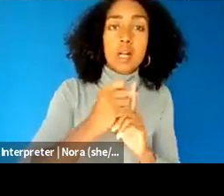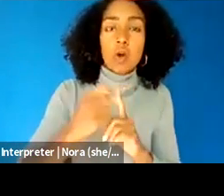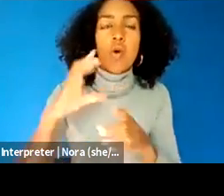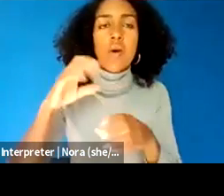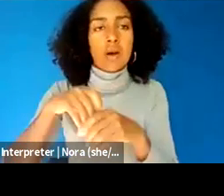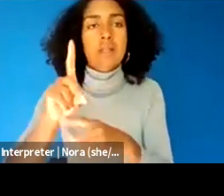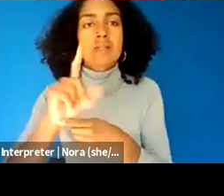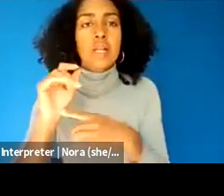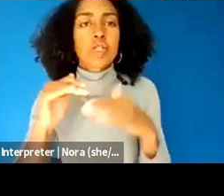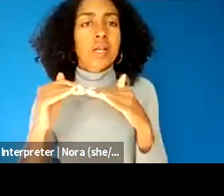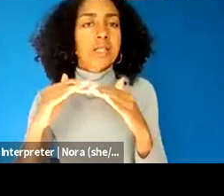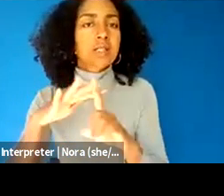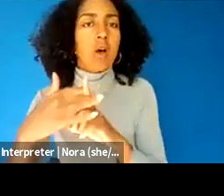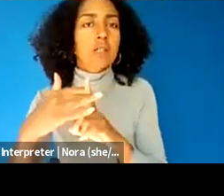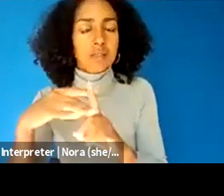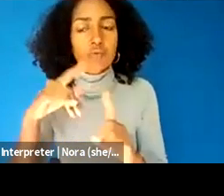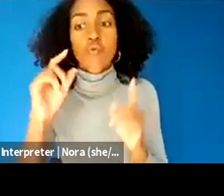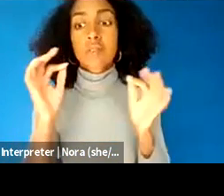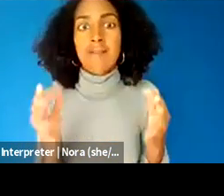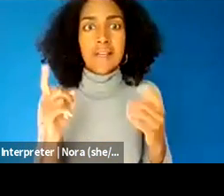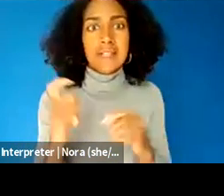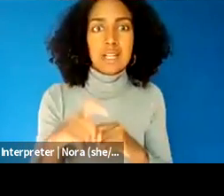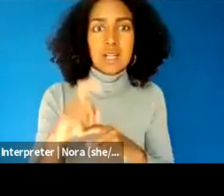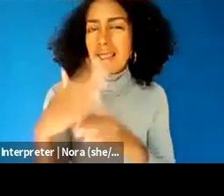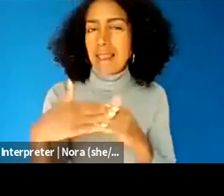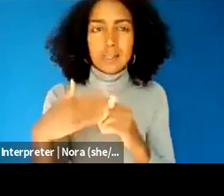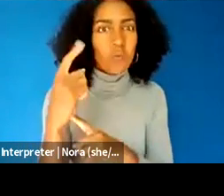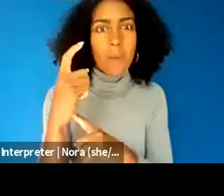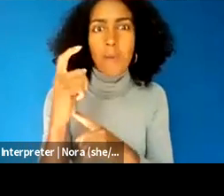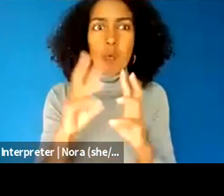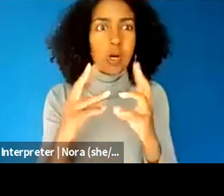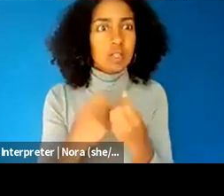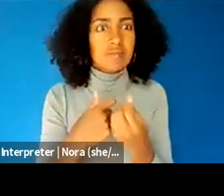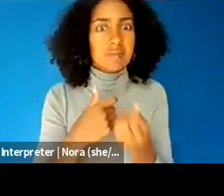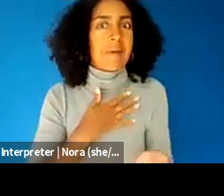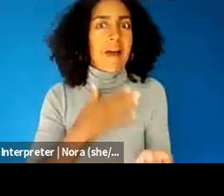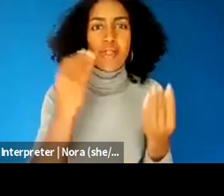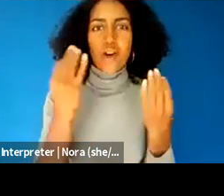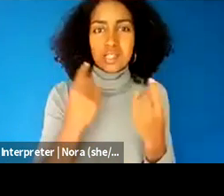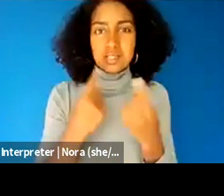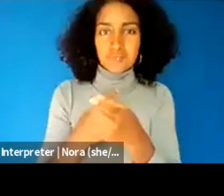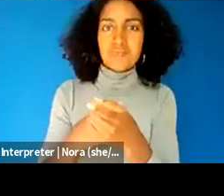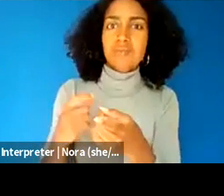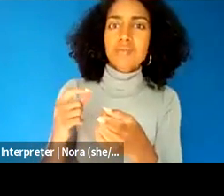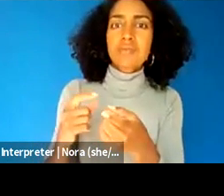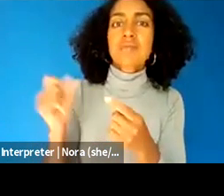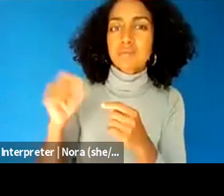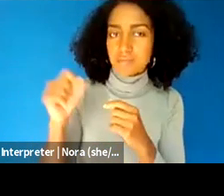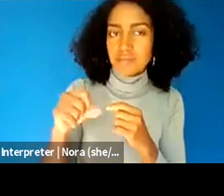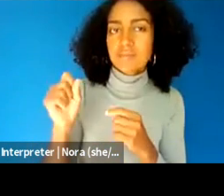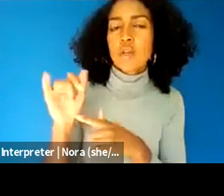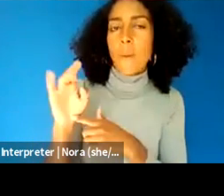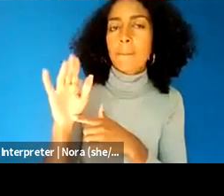context. So I think that we definitely need to have one more workshop. That's what I'm thinking. Yeah, Yes, and I would Chelsea? also say for disability